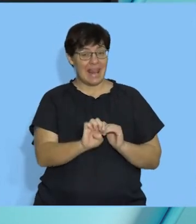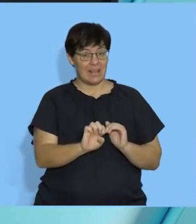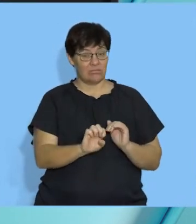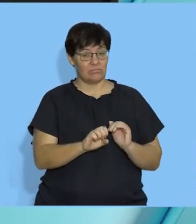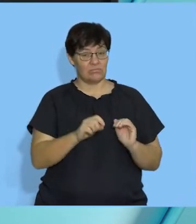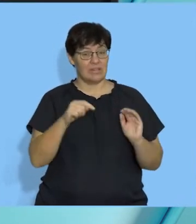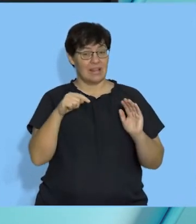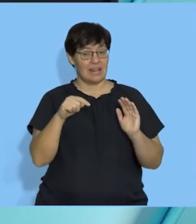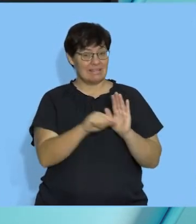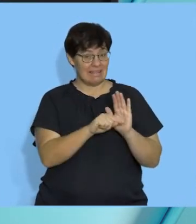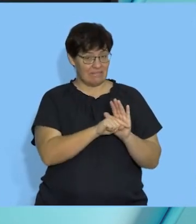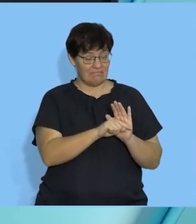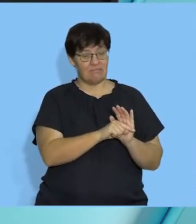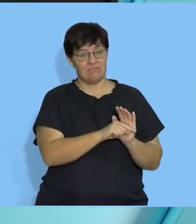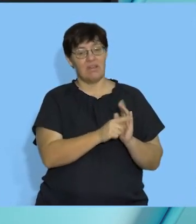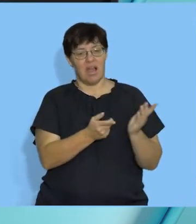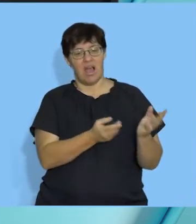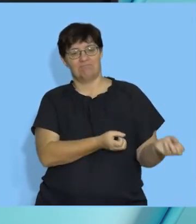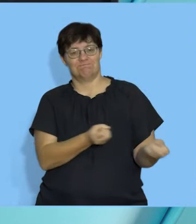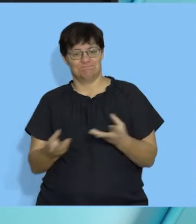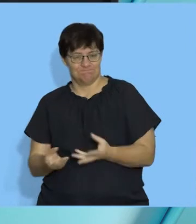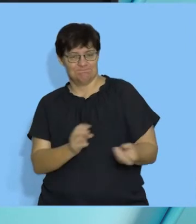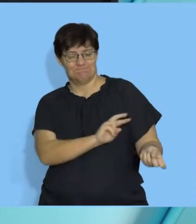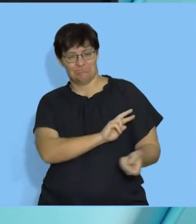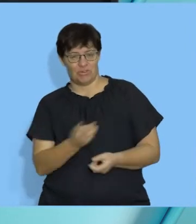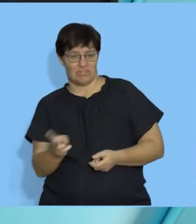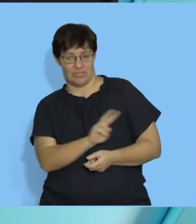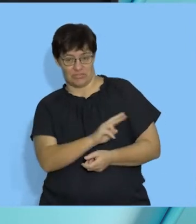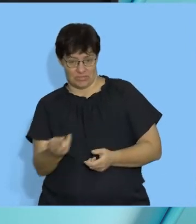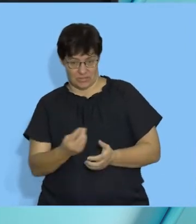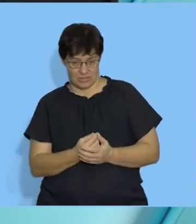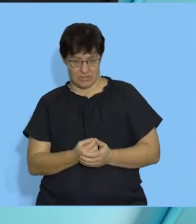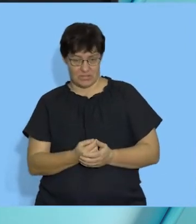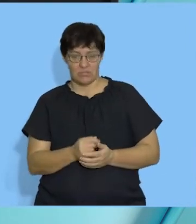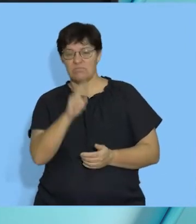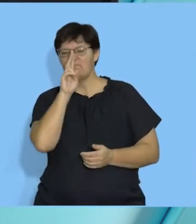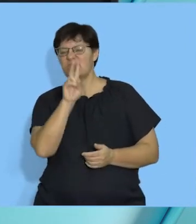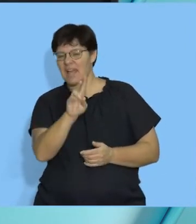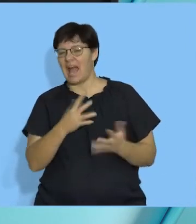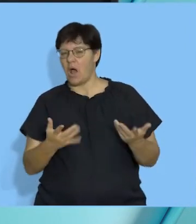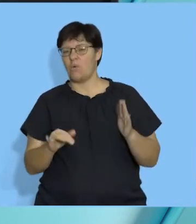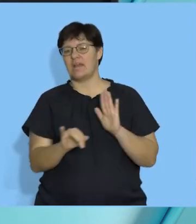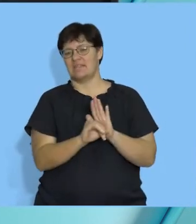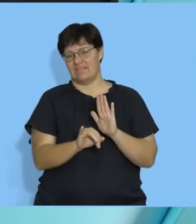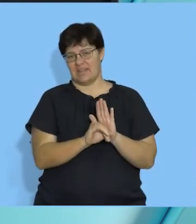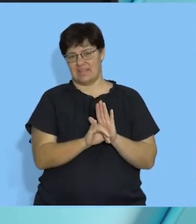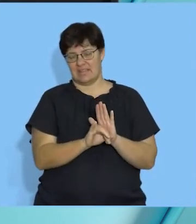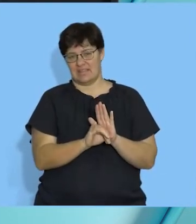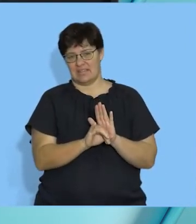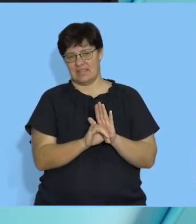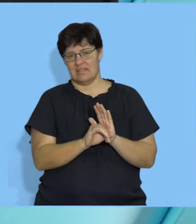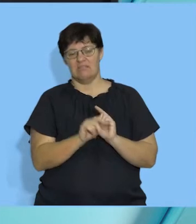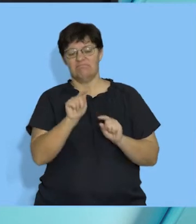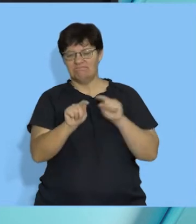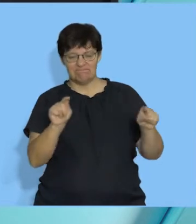more examples of that and see how exactly we can, try and identify the role of different